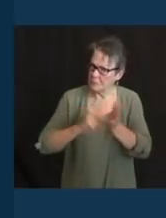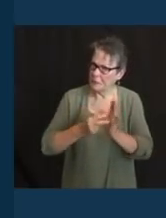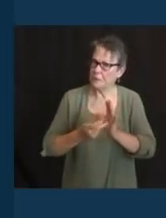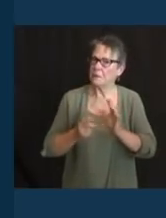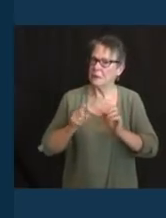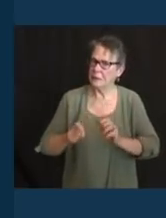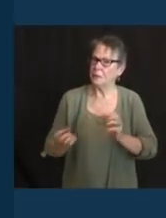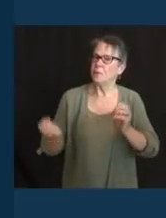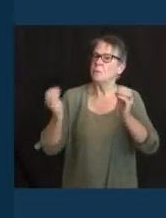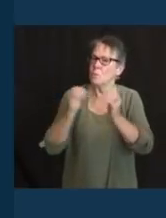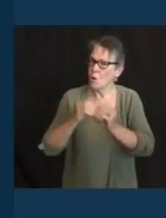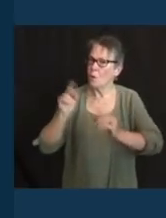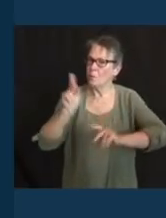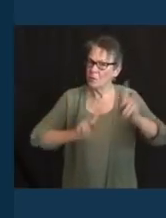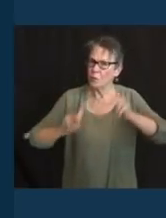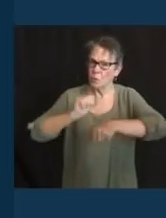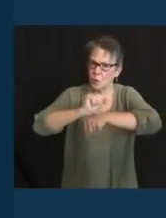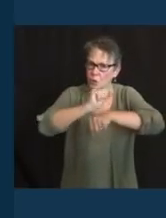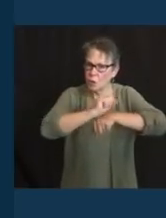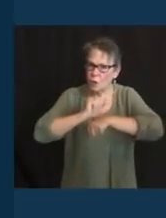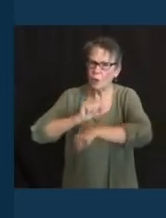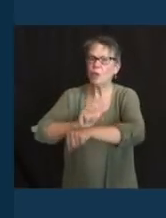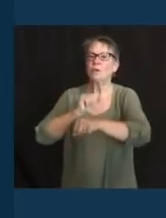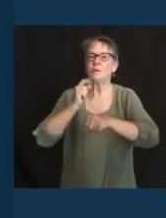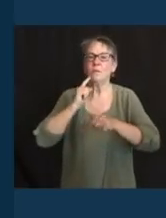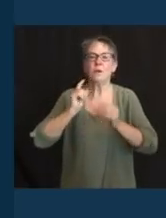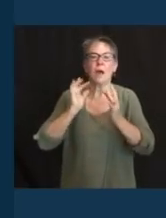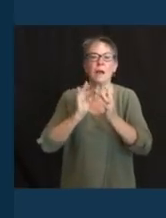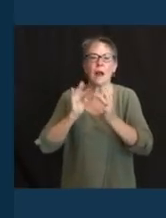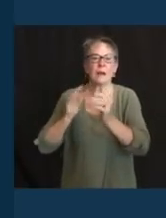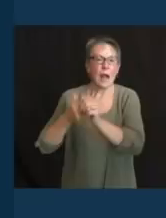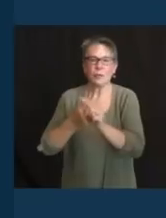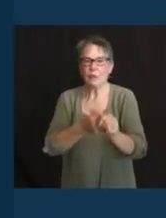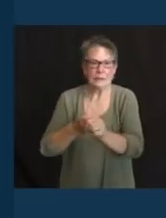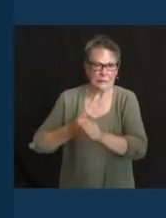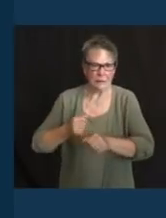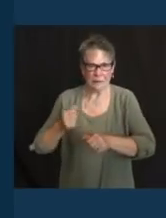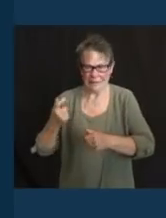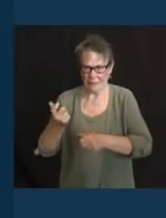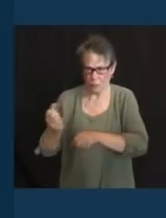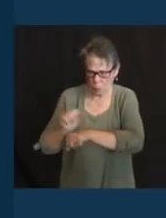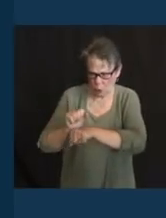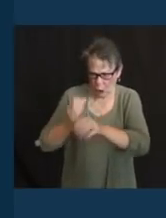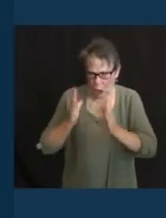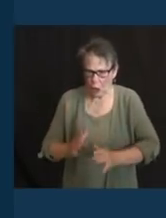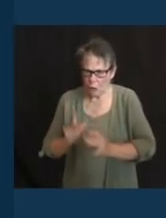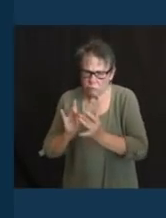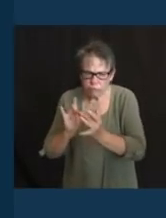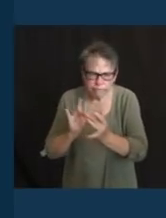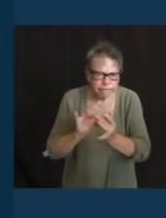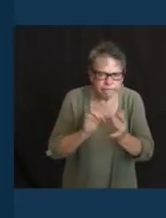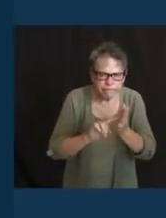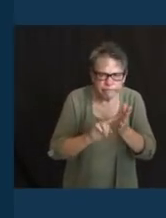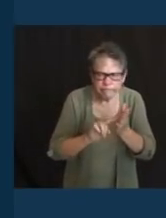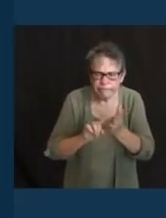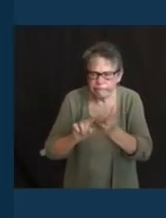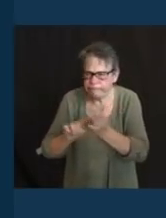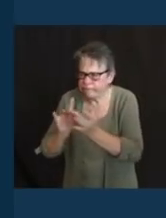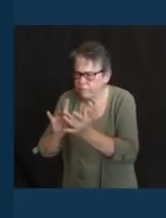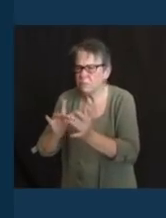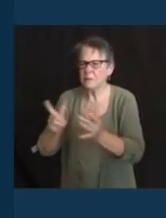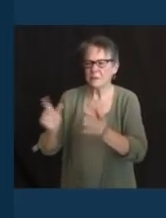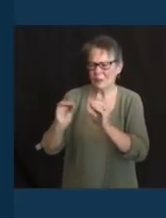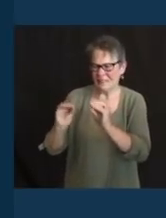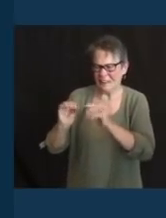part of their training, contact tracers will follow a full curriculum. And this isn't just about learning a database. A focus